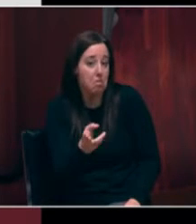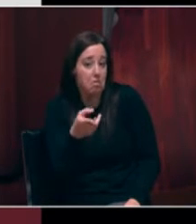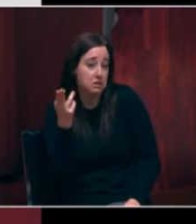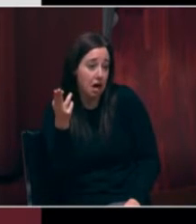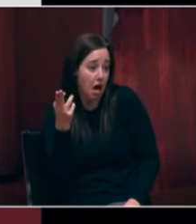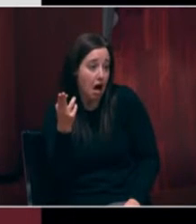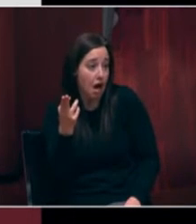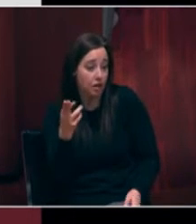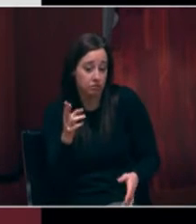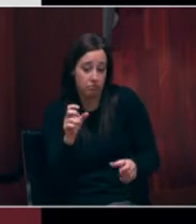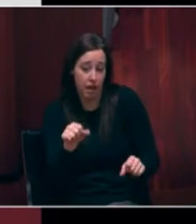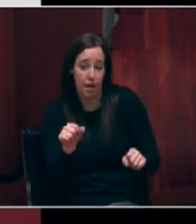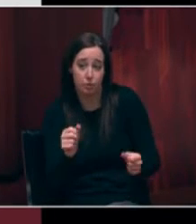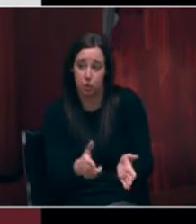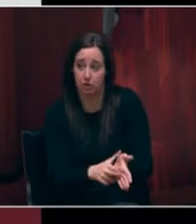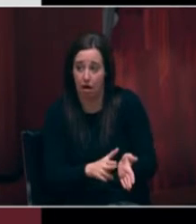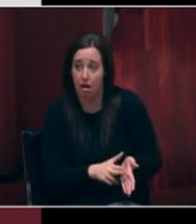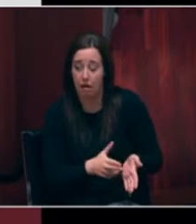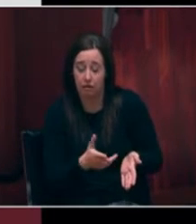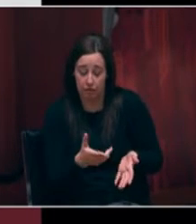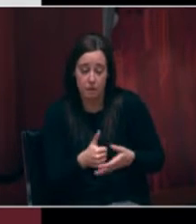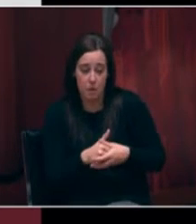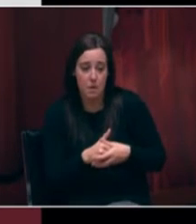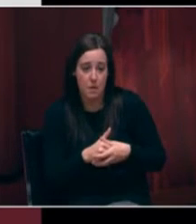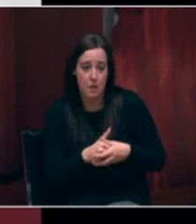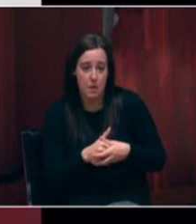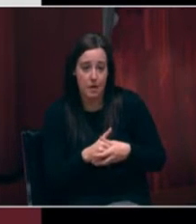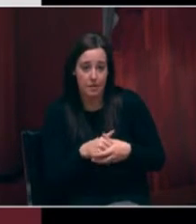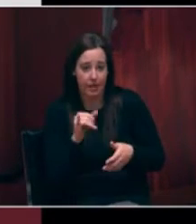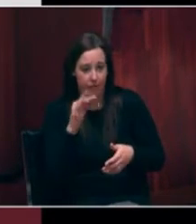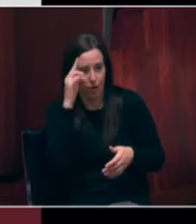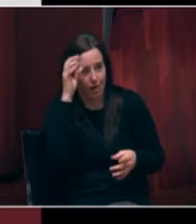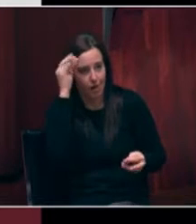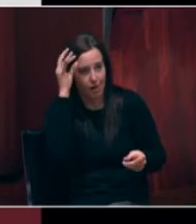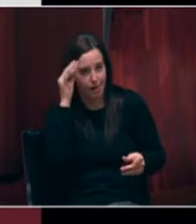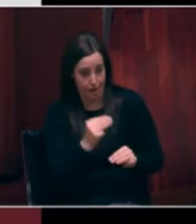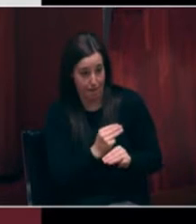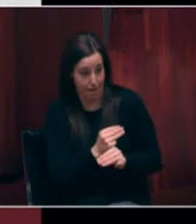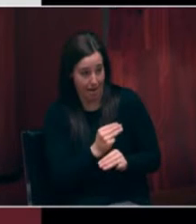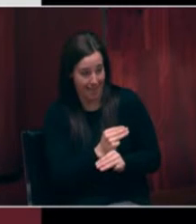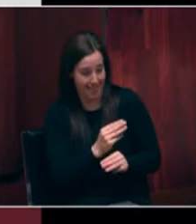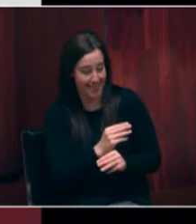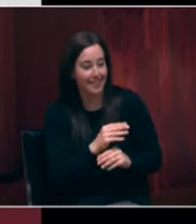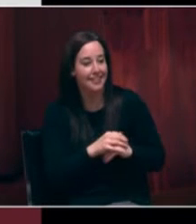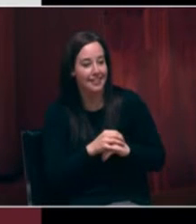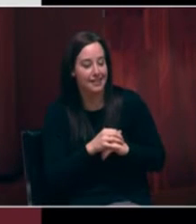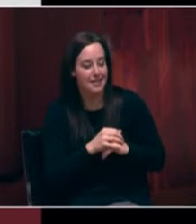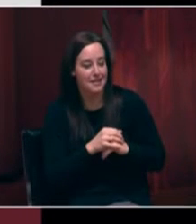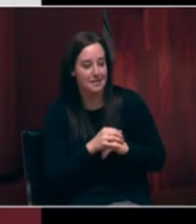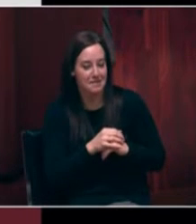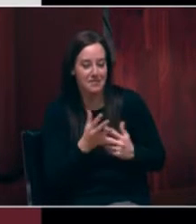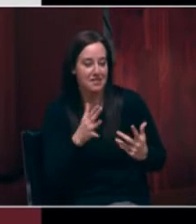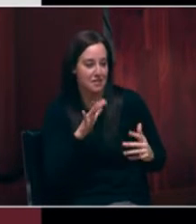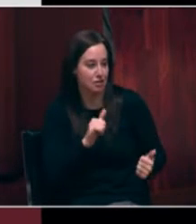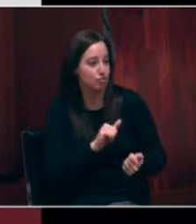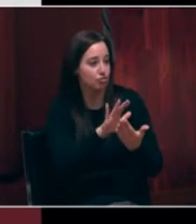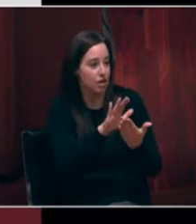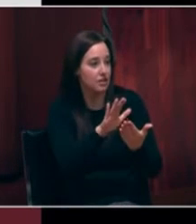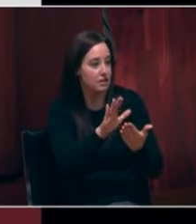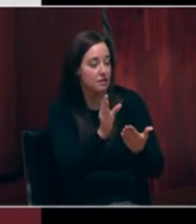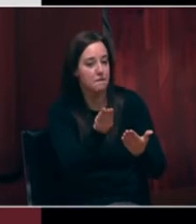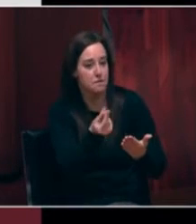get signed. So if you also do the math in your head, we've addressed a lot fewer of